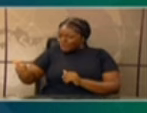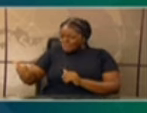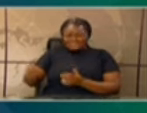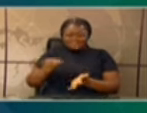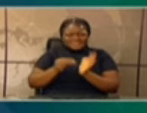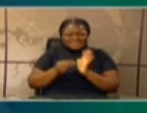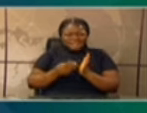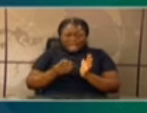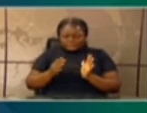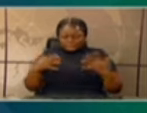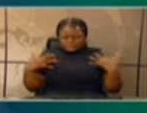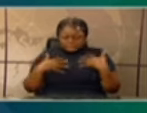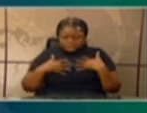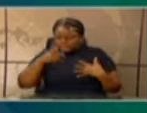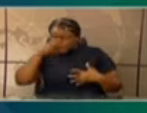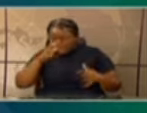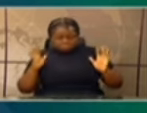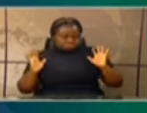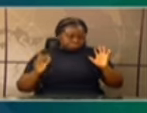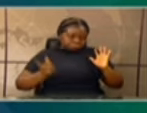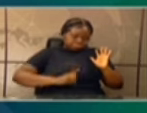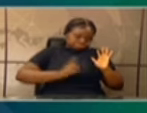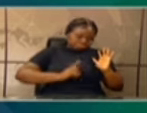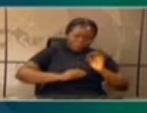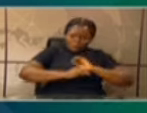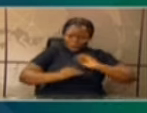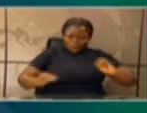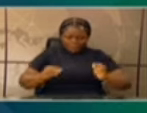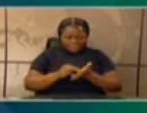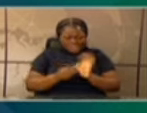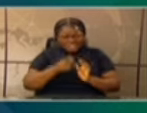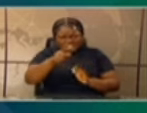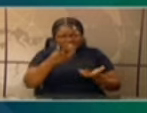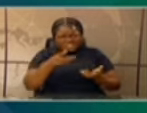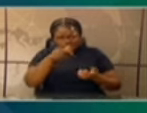I've told you I've been directed, so I follow instructions.